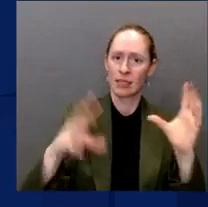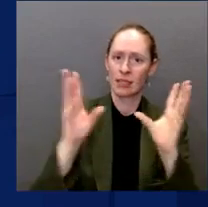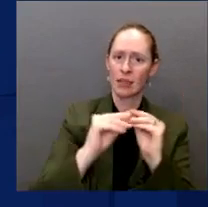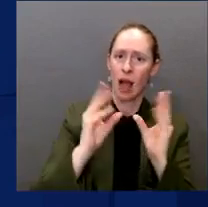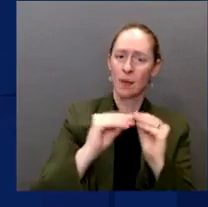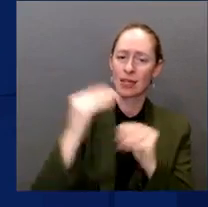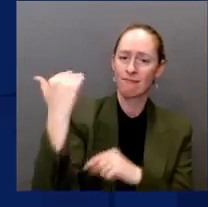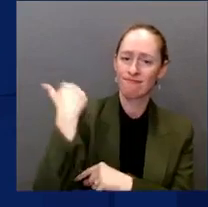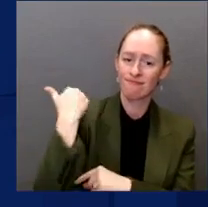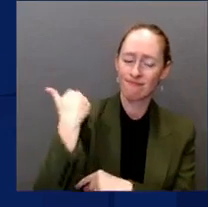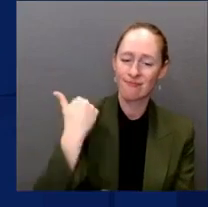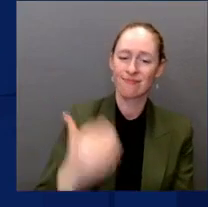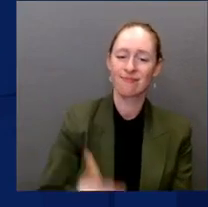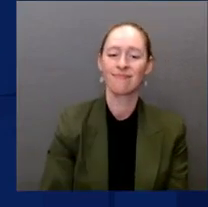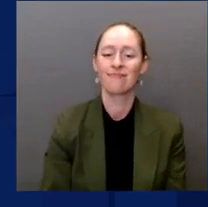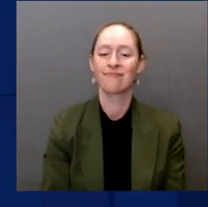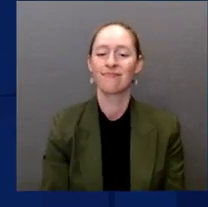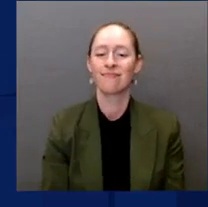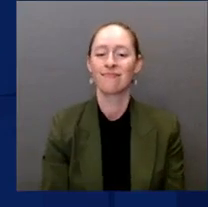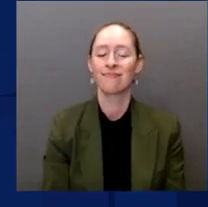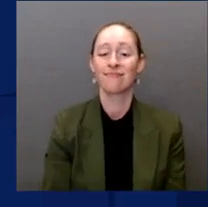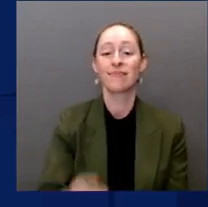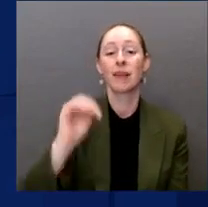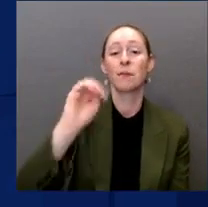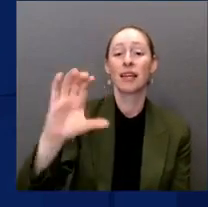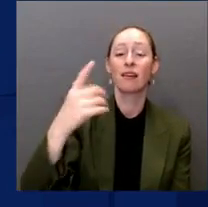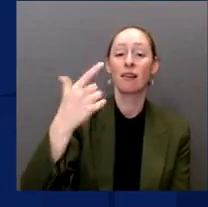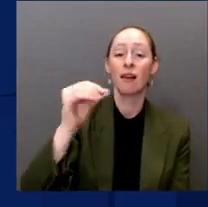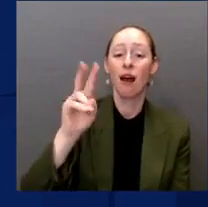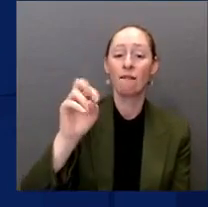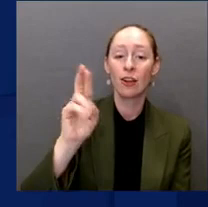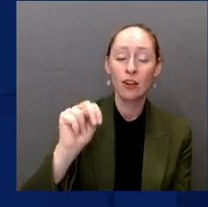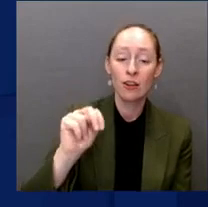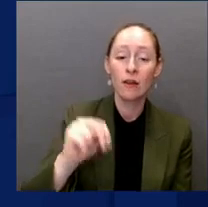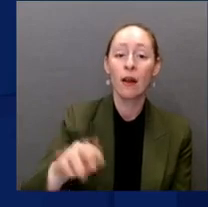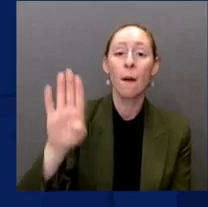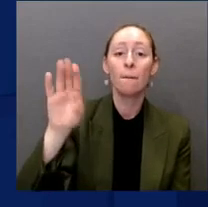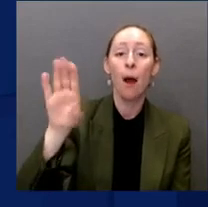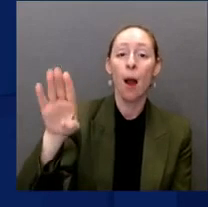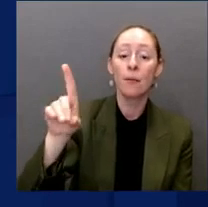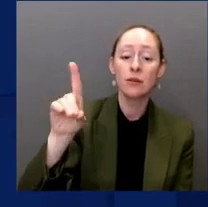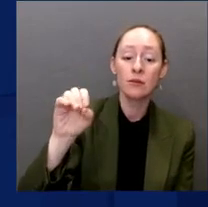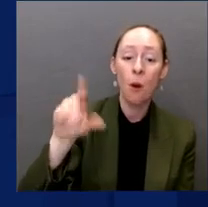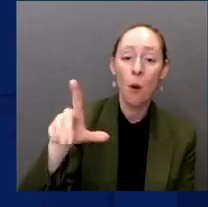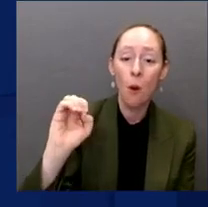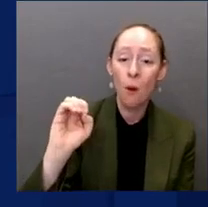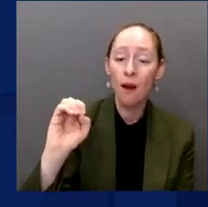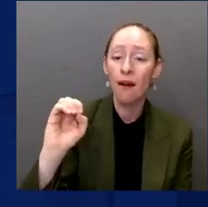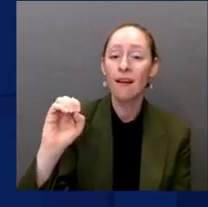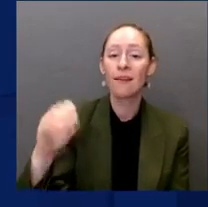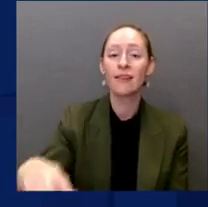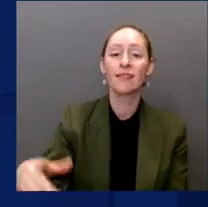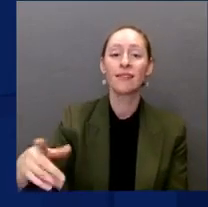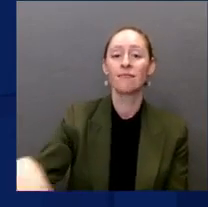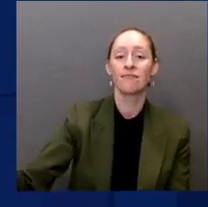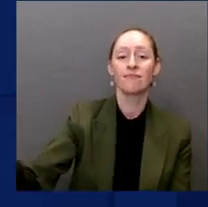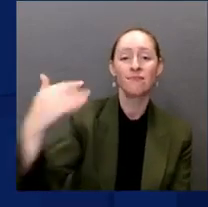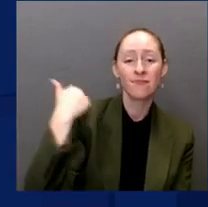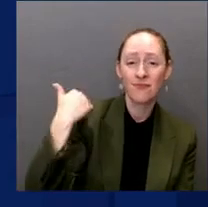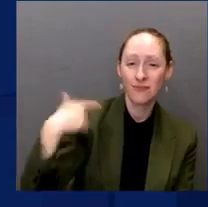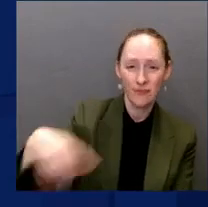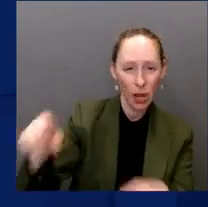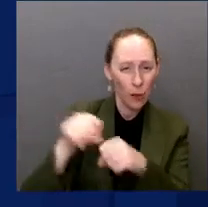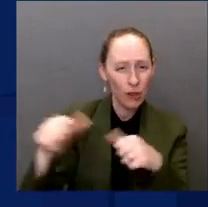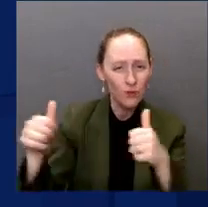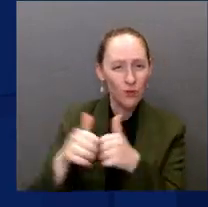hunger in America around the world. And this work on hunger, nutrition, and physical health is critical to addressing our mental